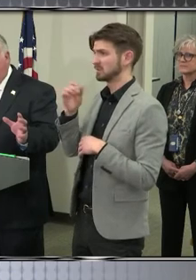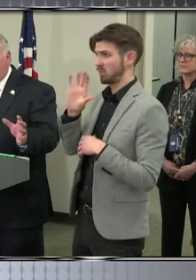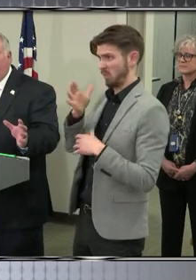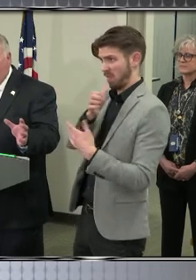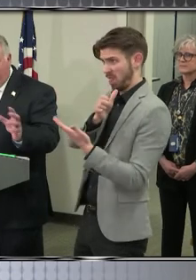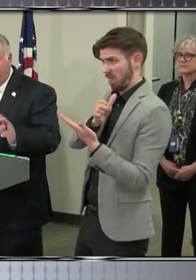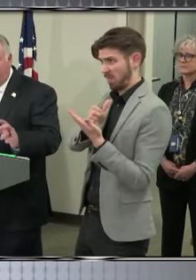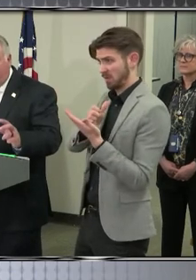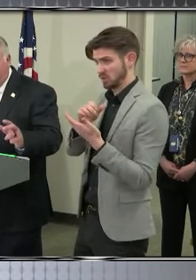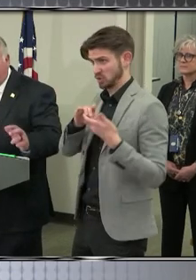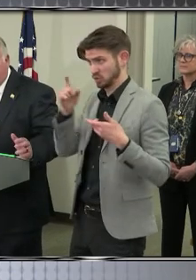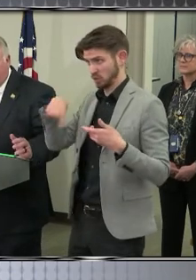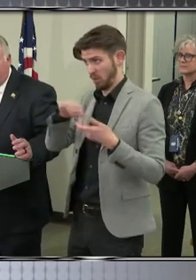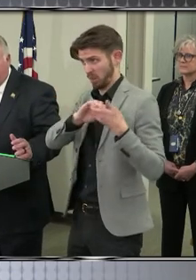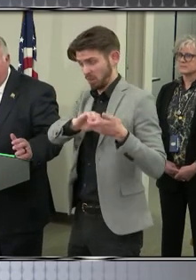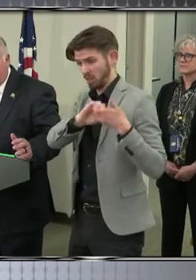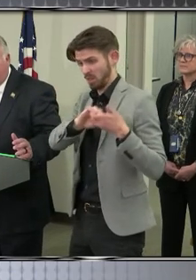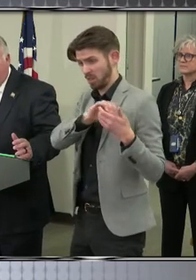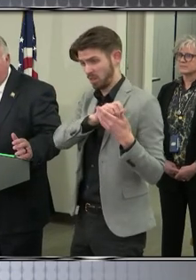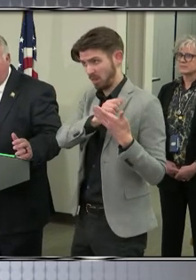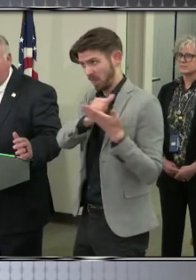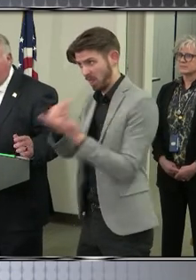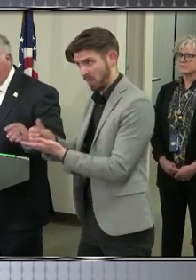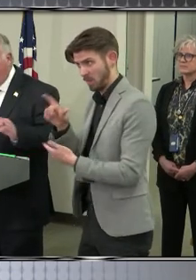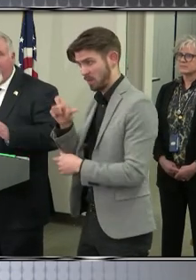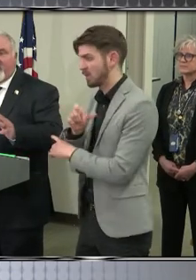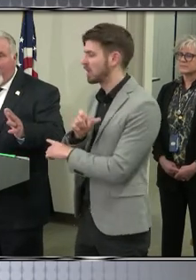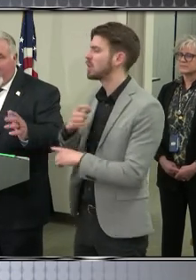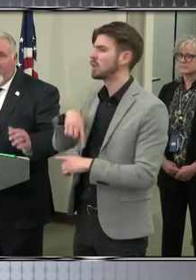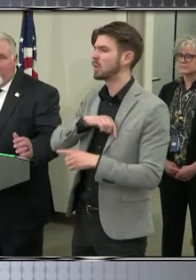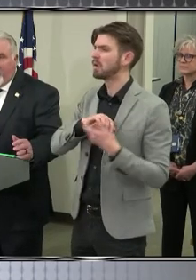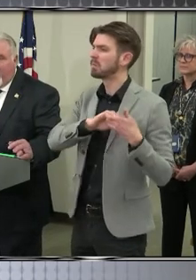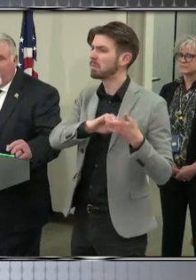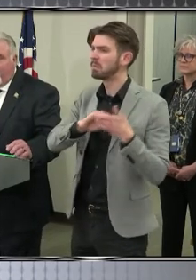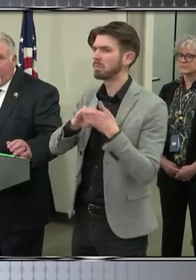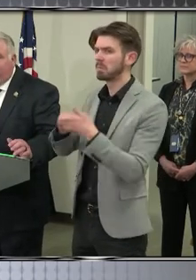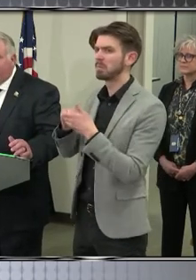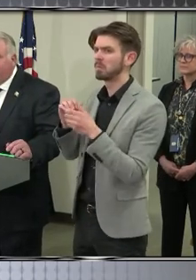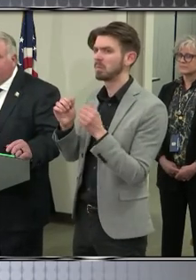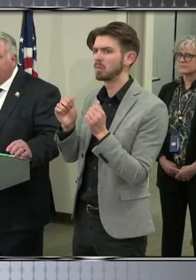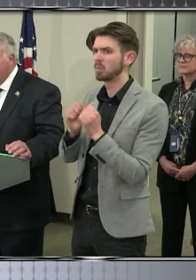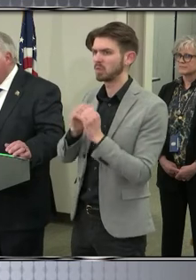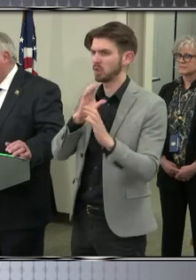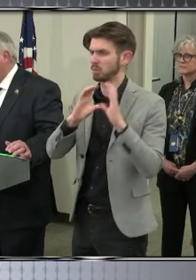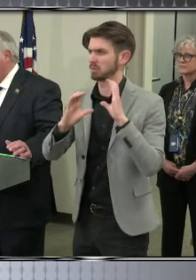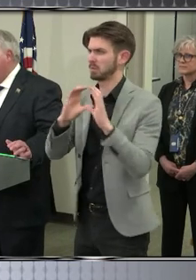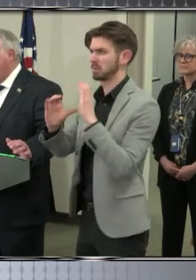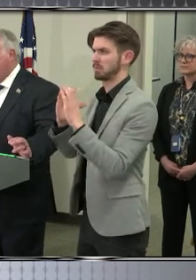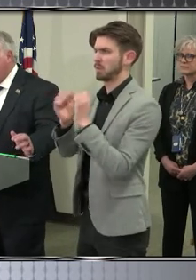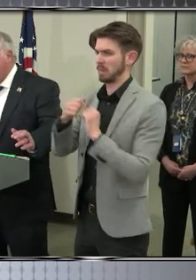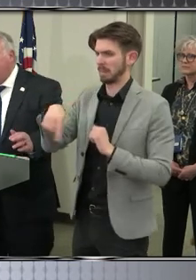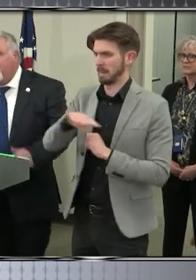been coordinating with all military bases within El Paso County. We've already started that communication, Bill.